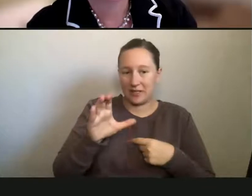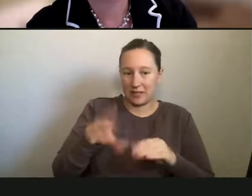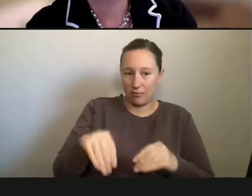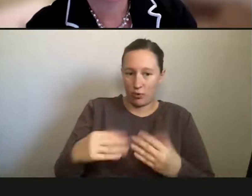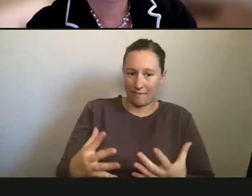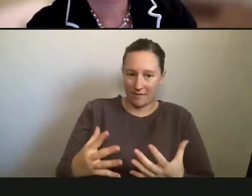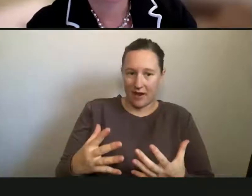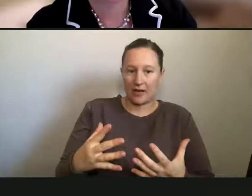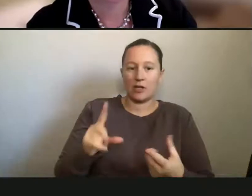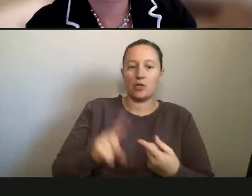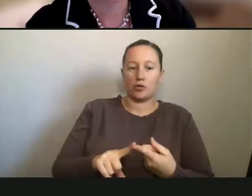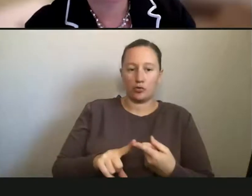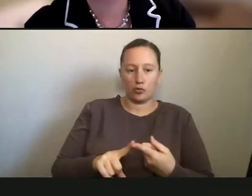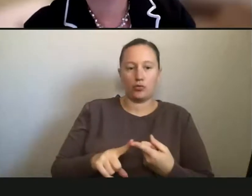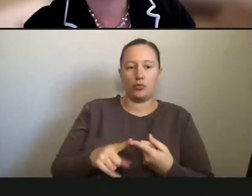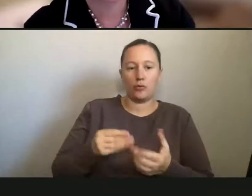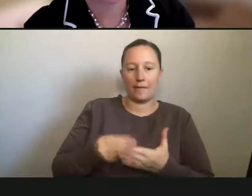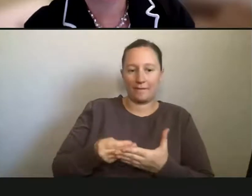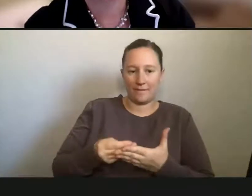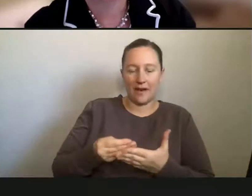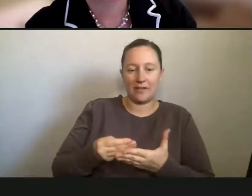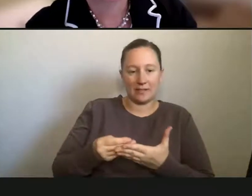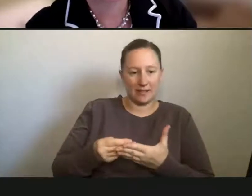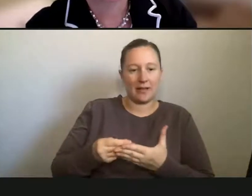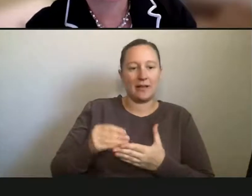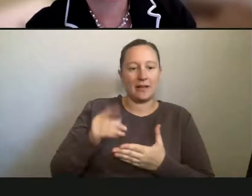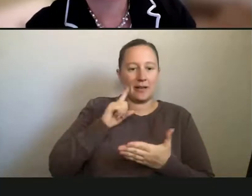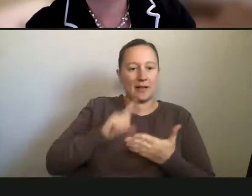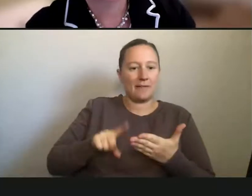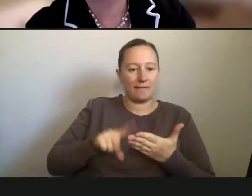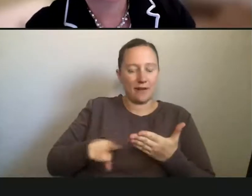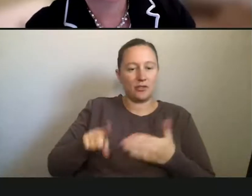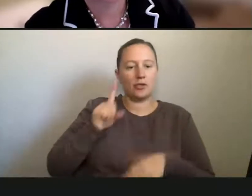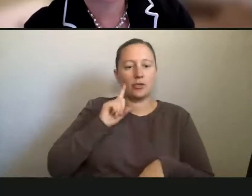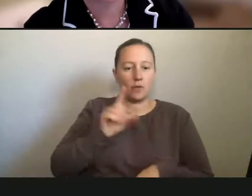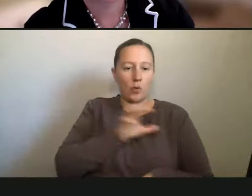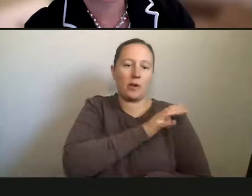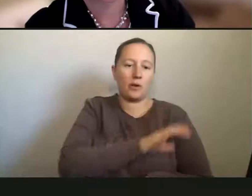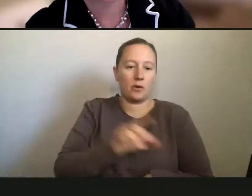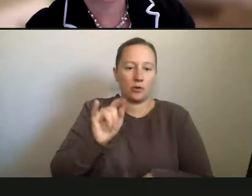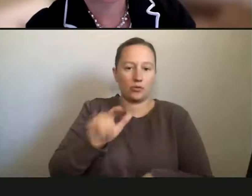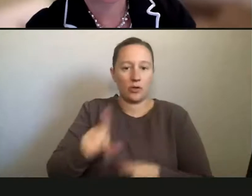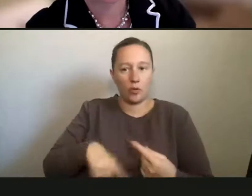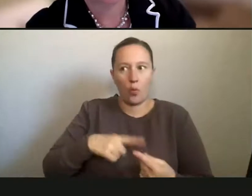funded investigators with clinical trials? So when do investigators get their COC?